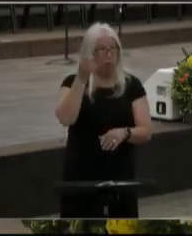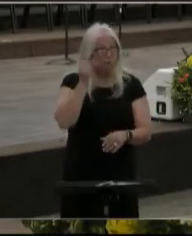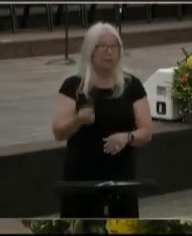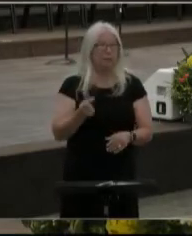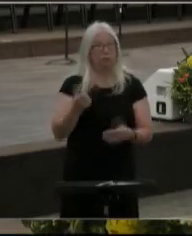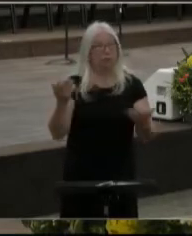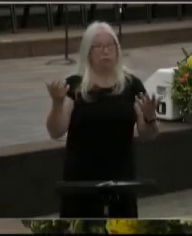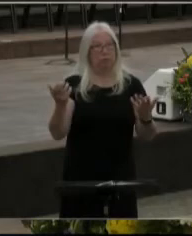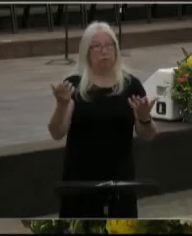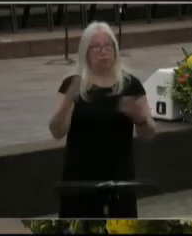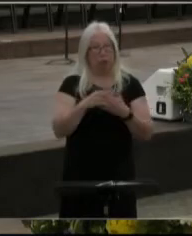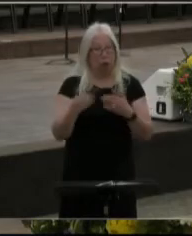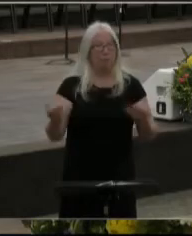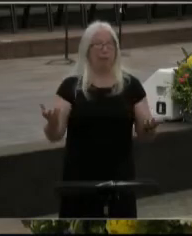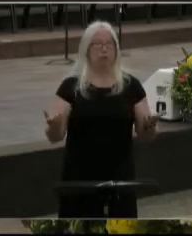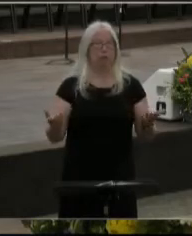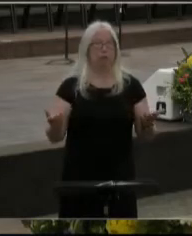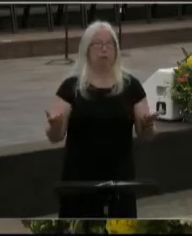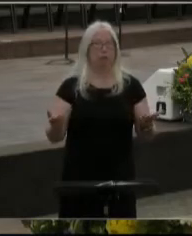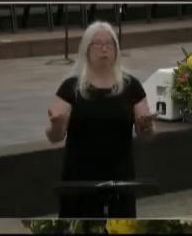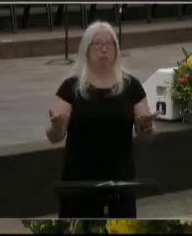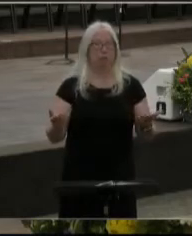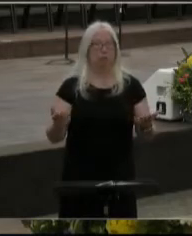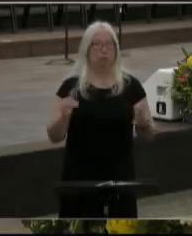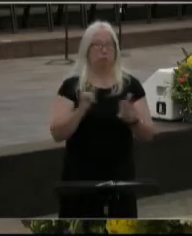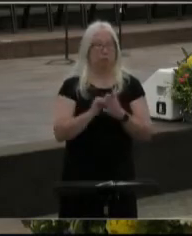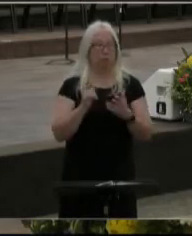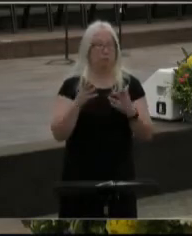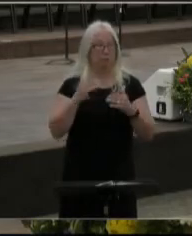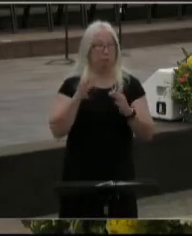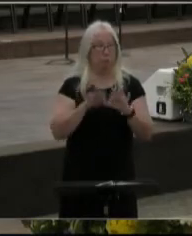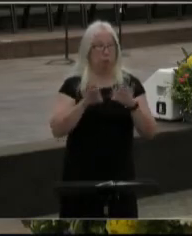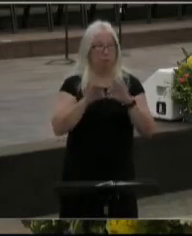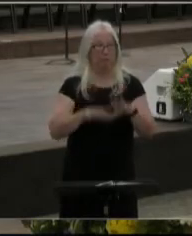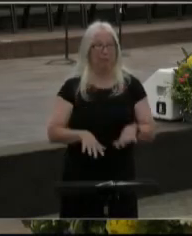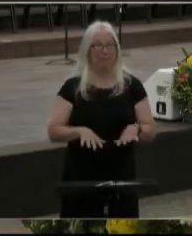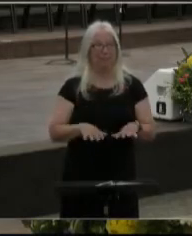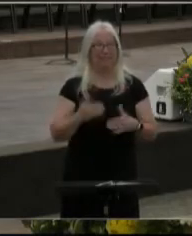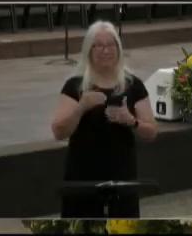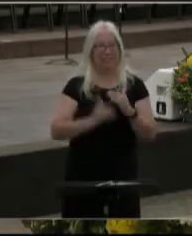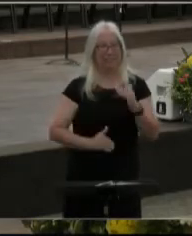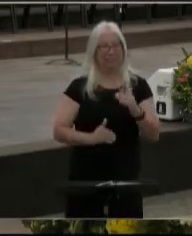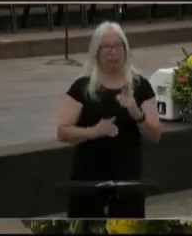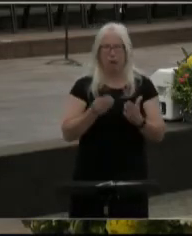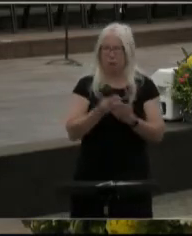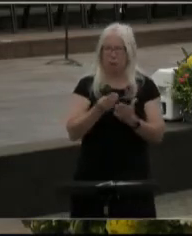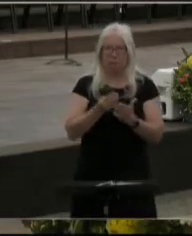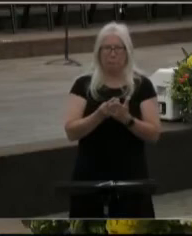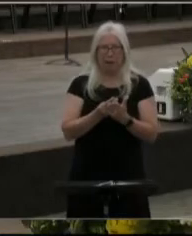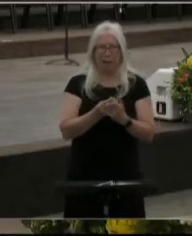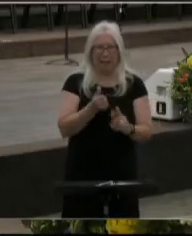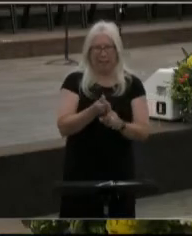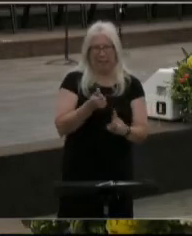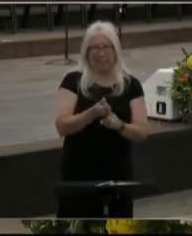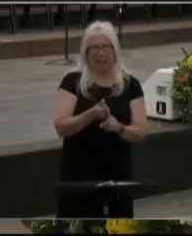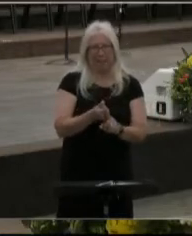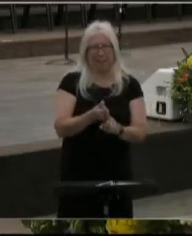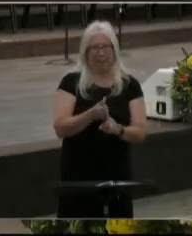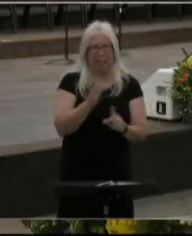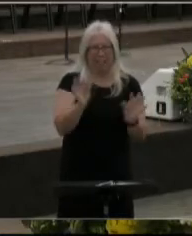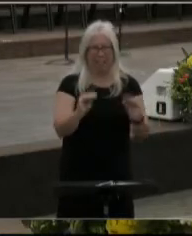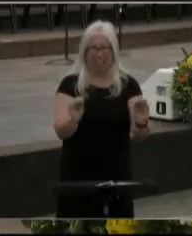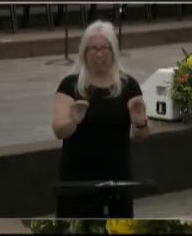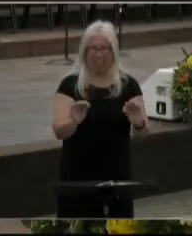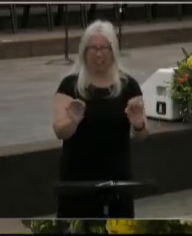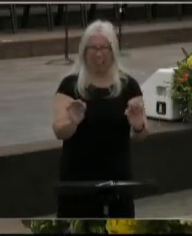silver. It's dollar bill. And those are going to be worth even less. And so money in and of itself, it's